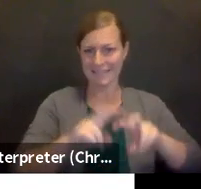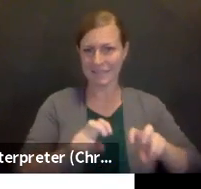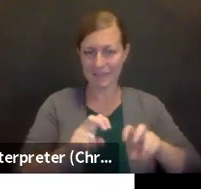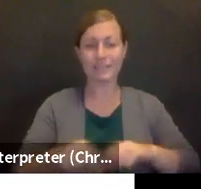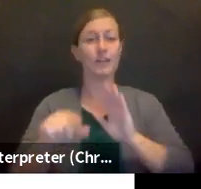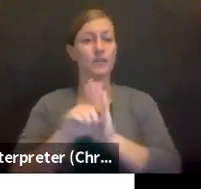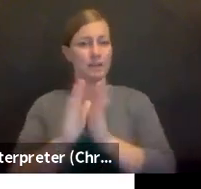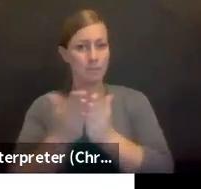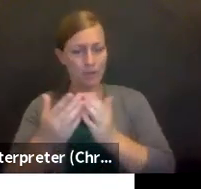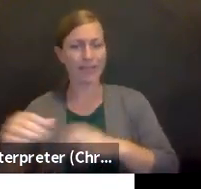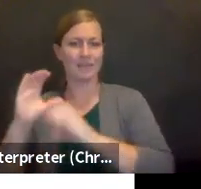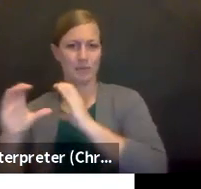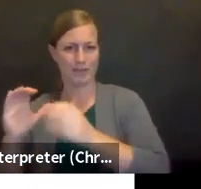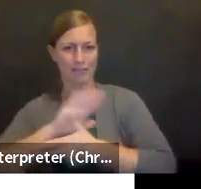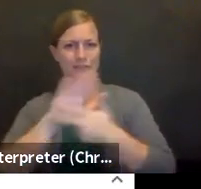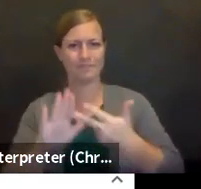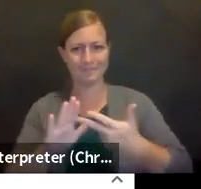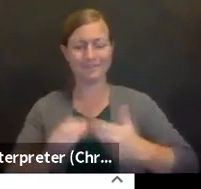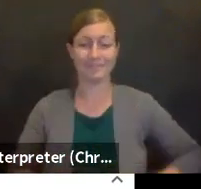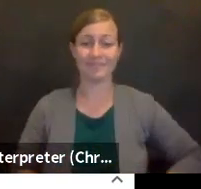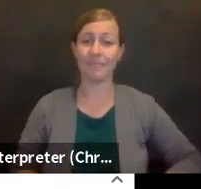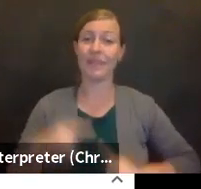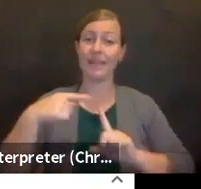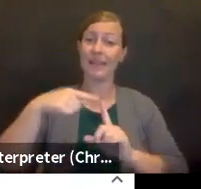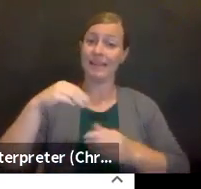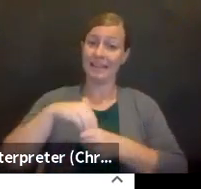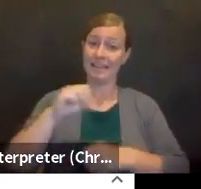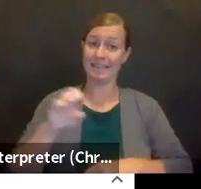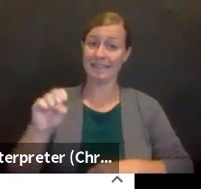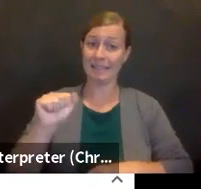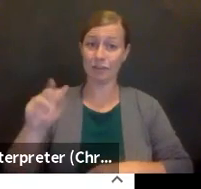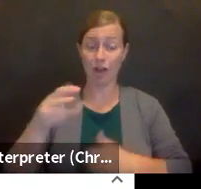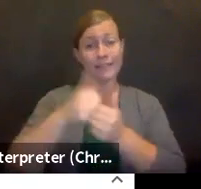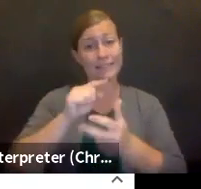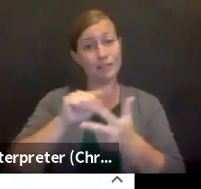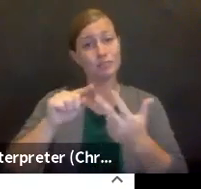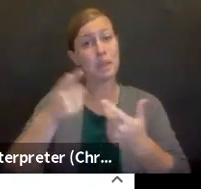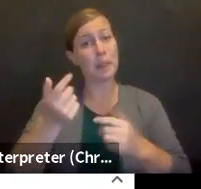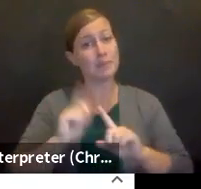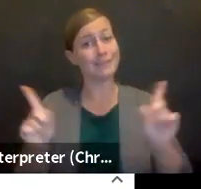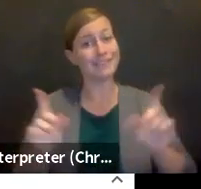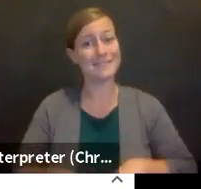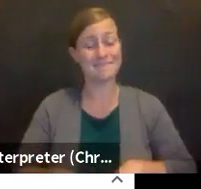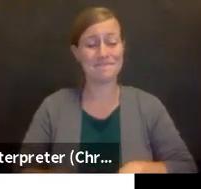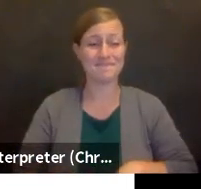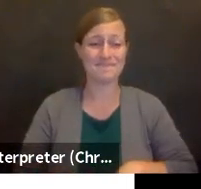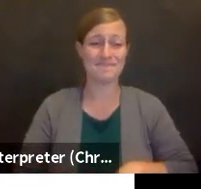as communication. And in Seesaw, it's all a little different, which we'll get into. So I'm going to go to my Seesaw